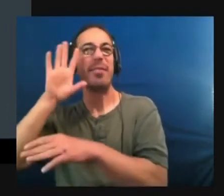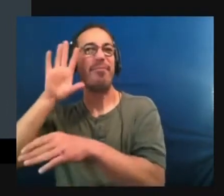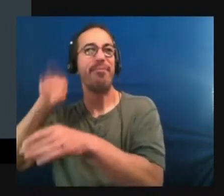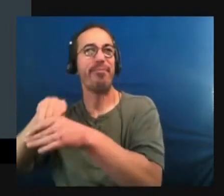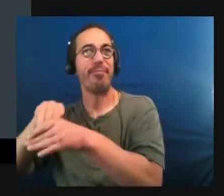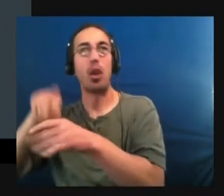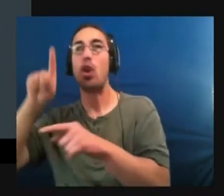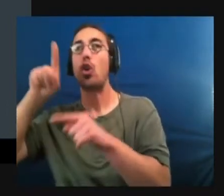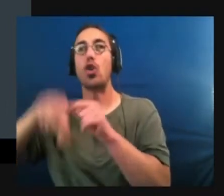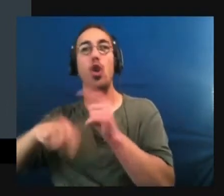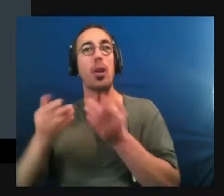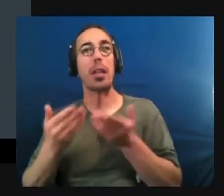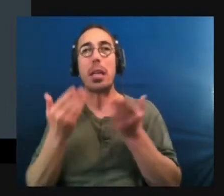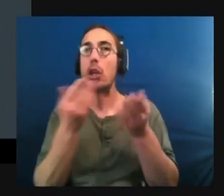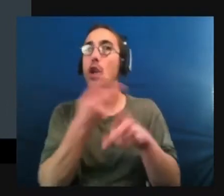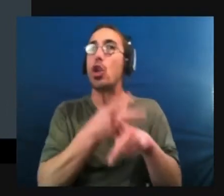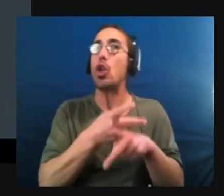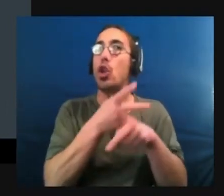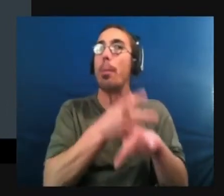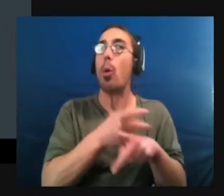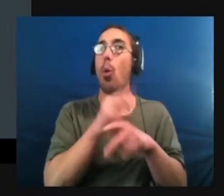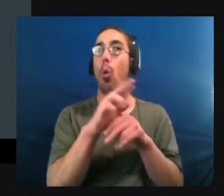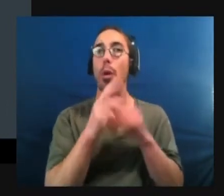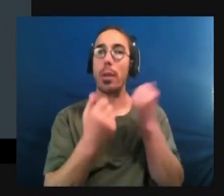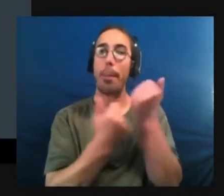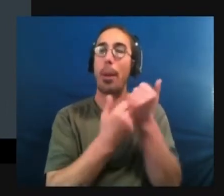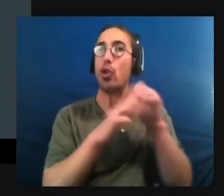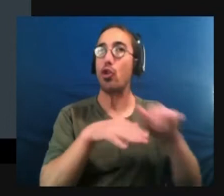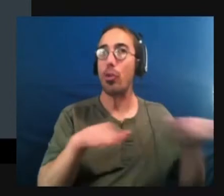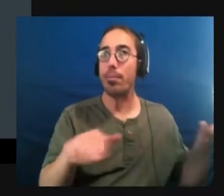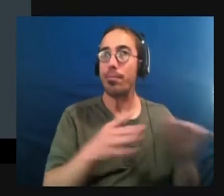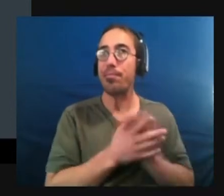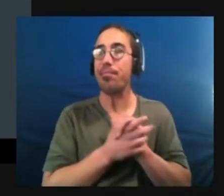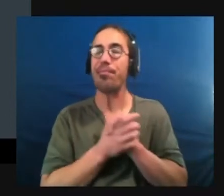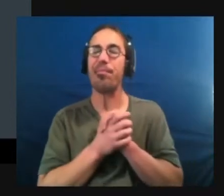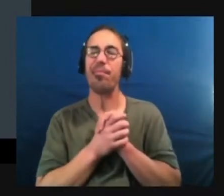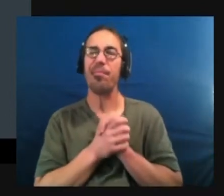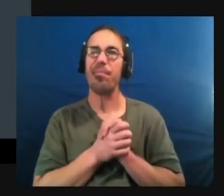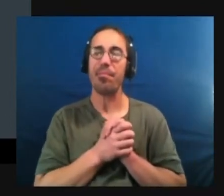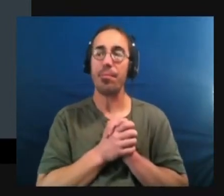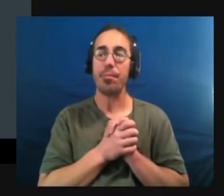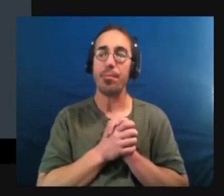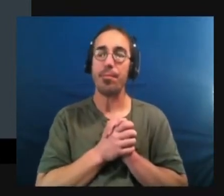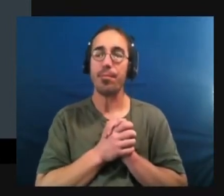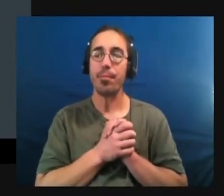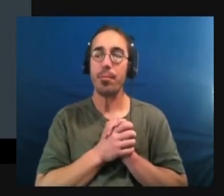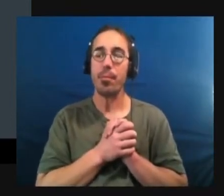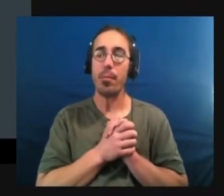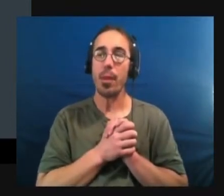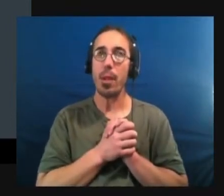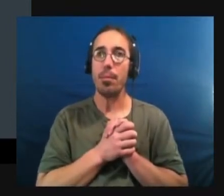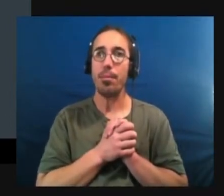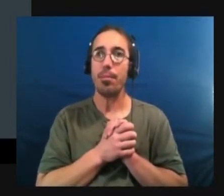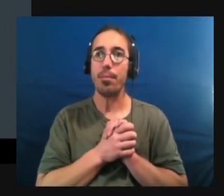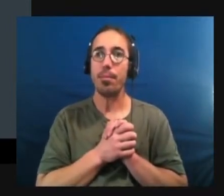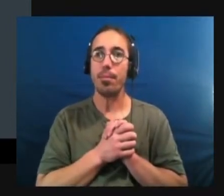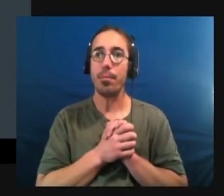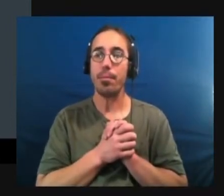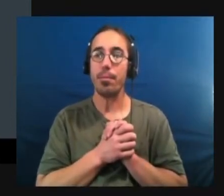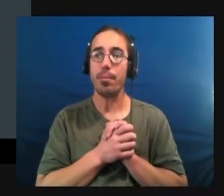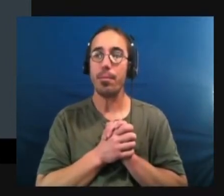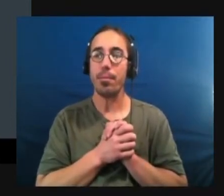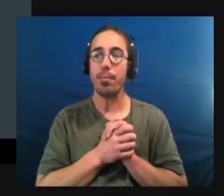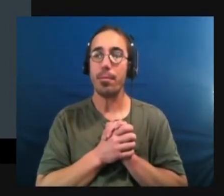resource, and could not support the development of their child. There is widespread agreement that